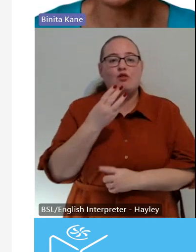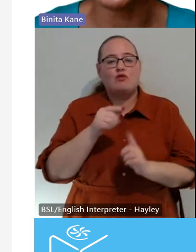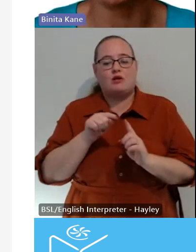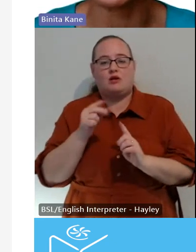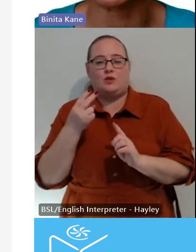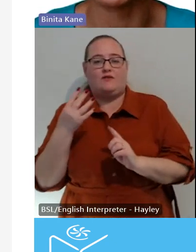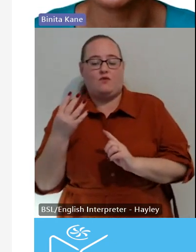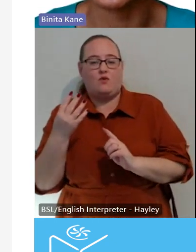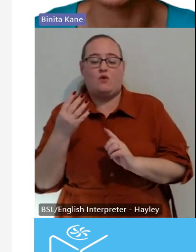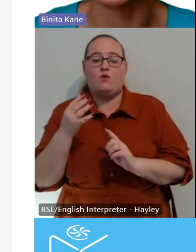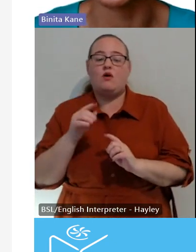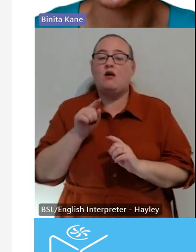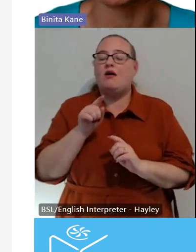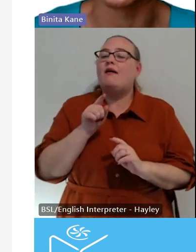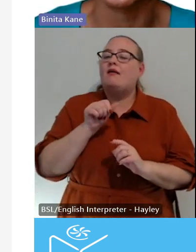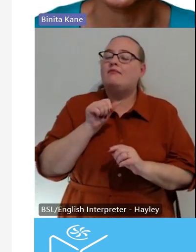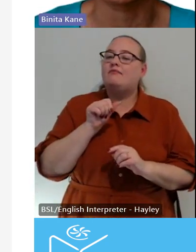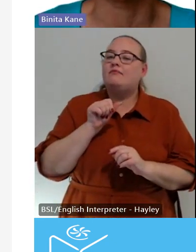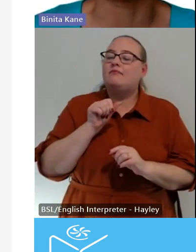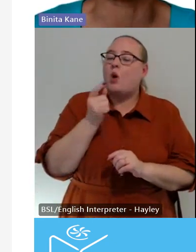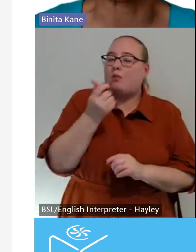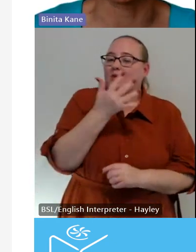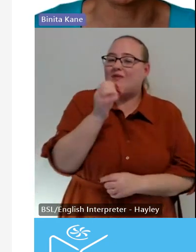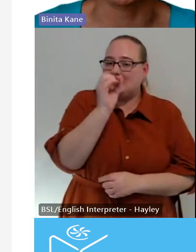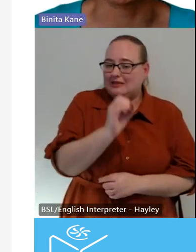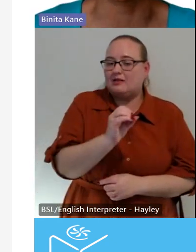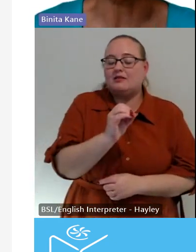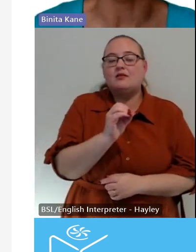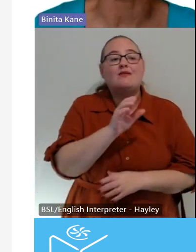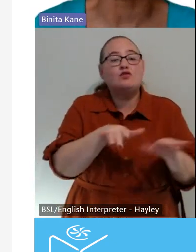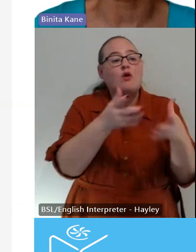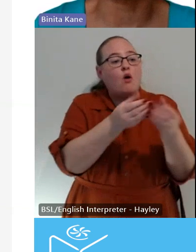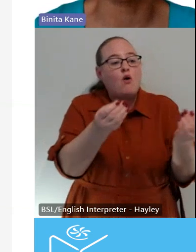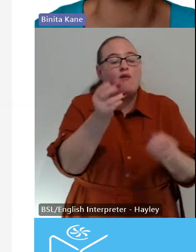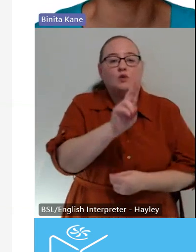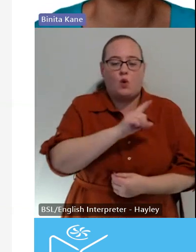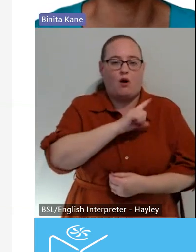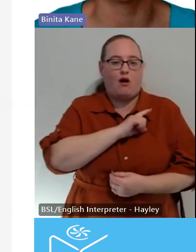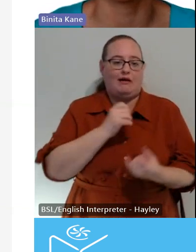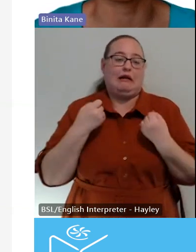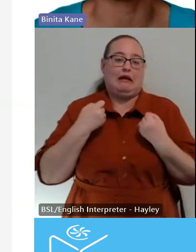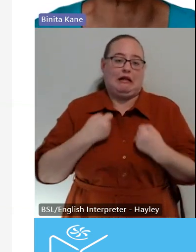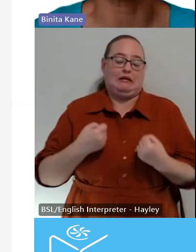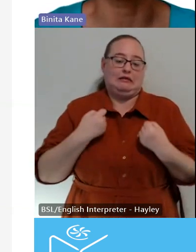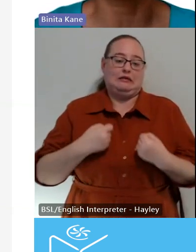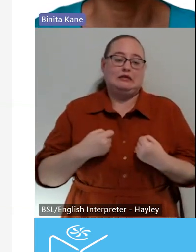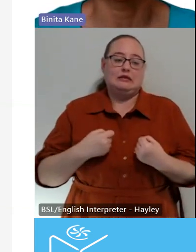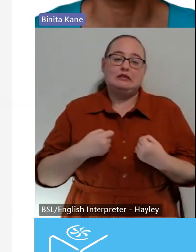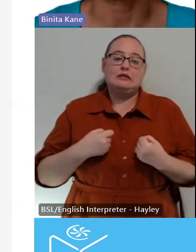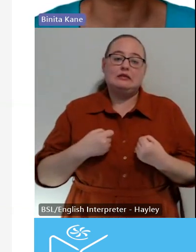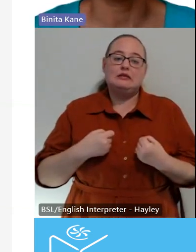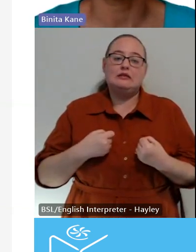half of all pupil absences in England were due to illness. So the single biggest cause of pupil